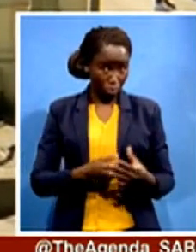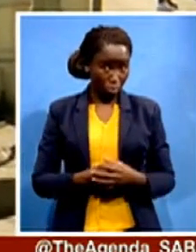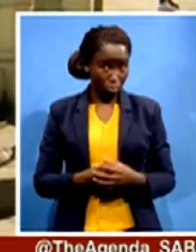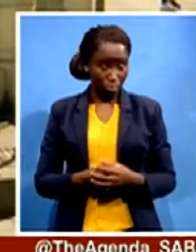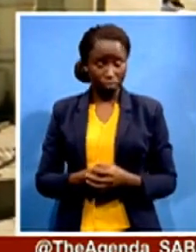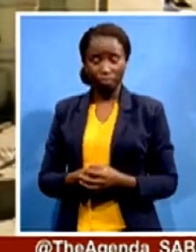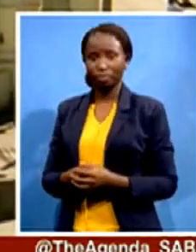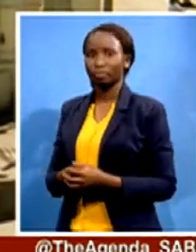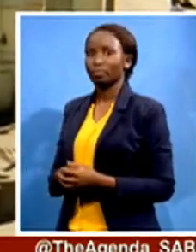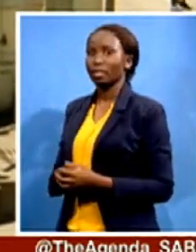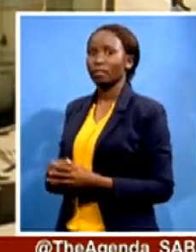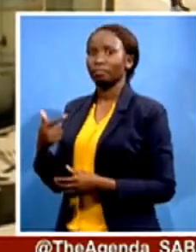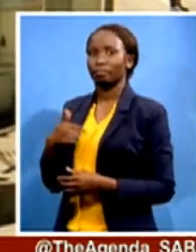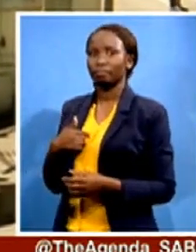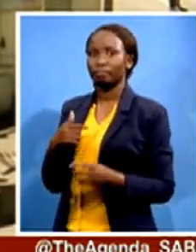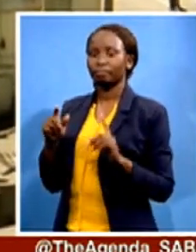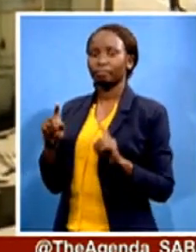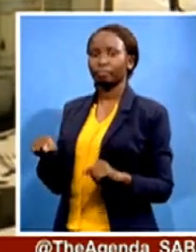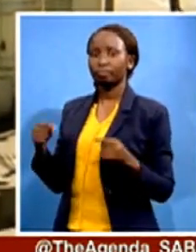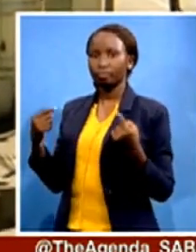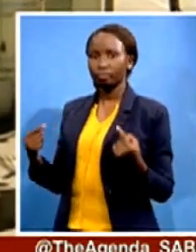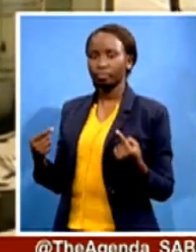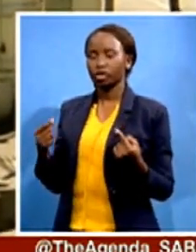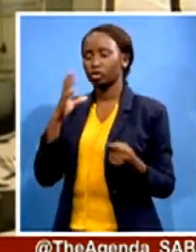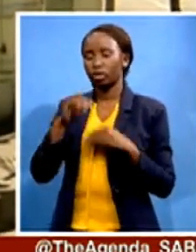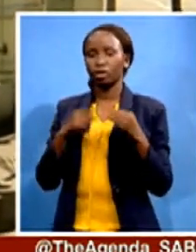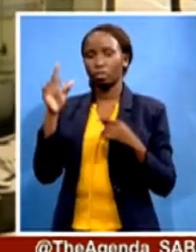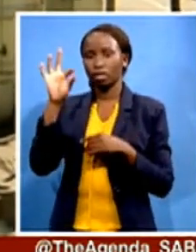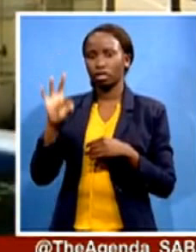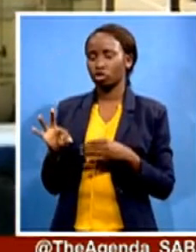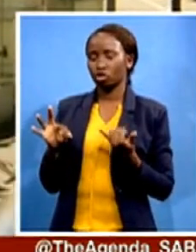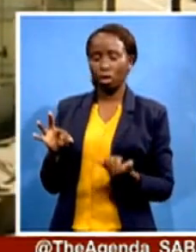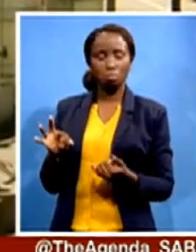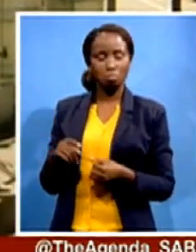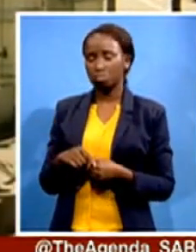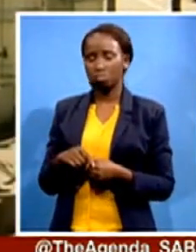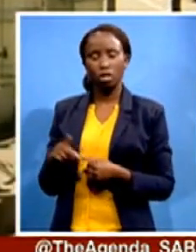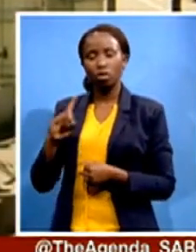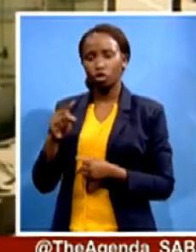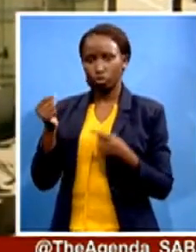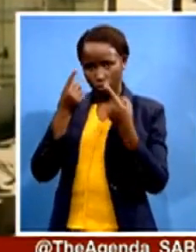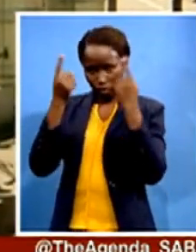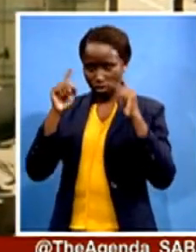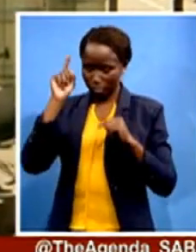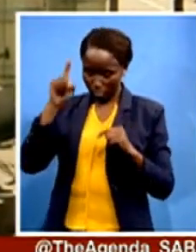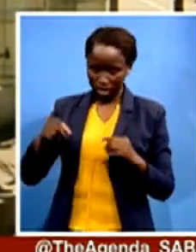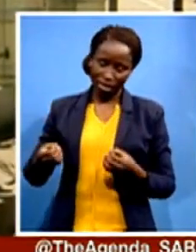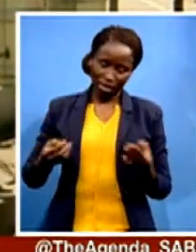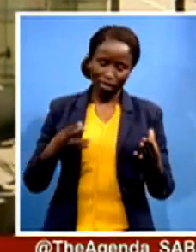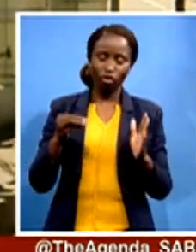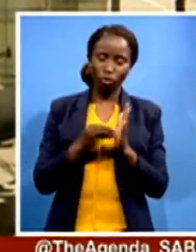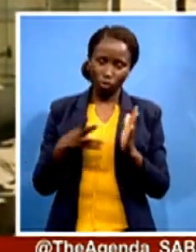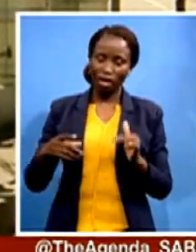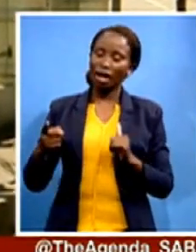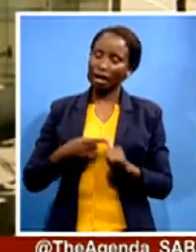into percentage. What matters most, the university must issue out allowances for students. The university must issue out what's due to